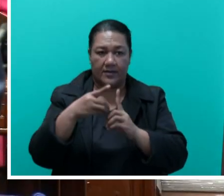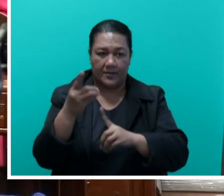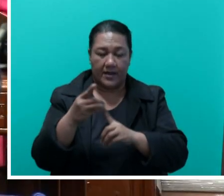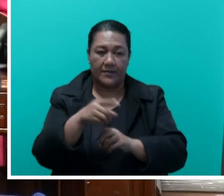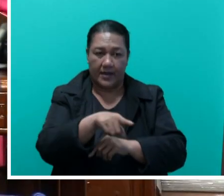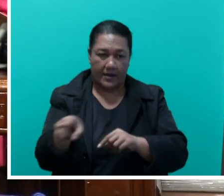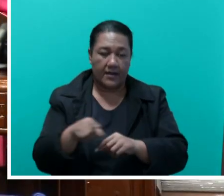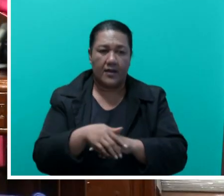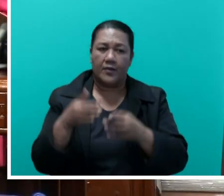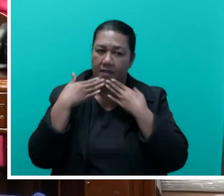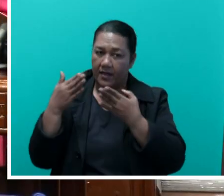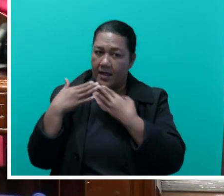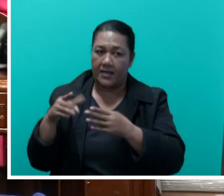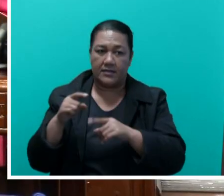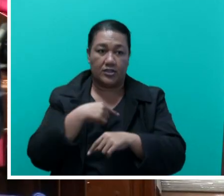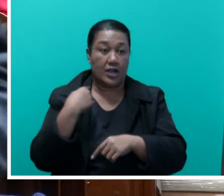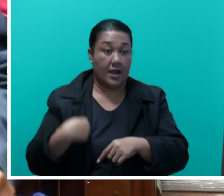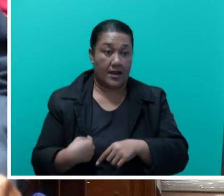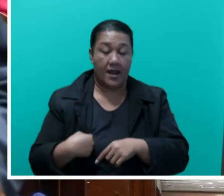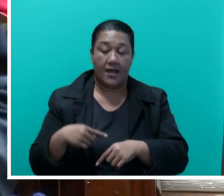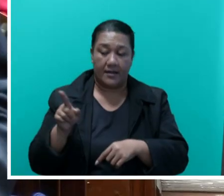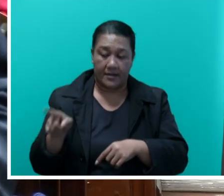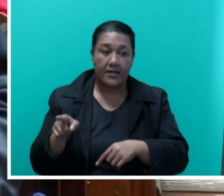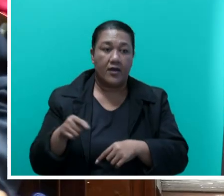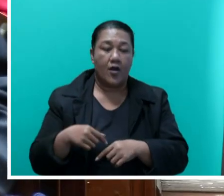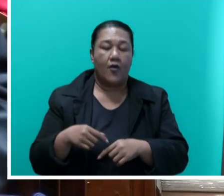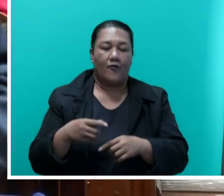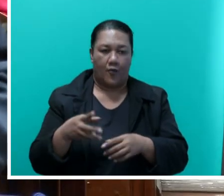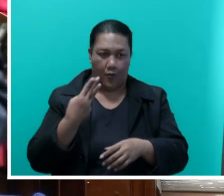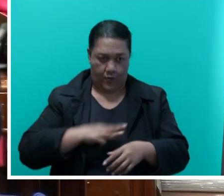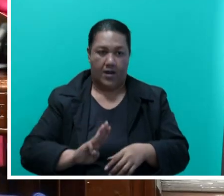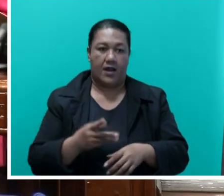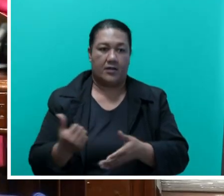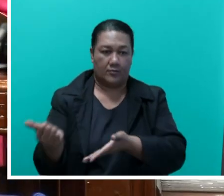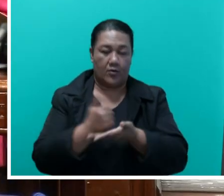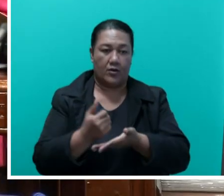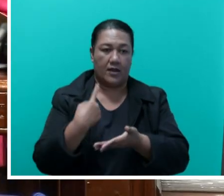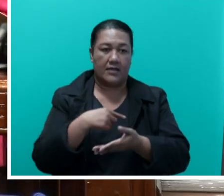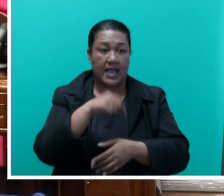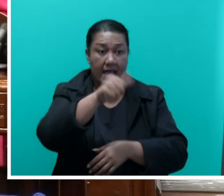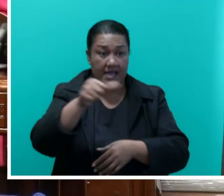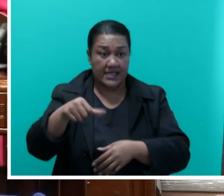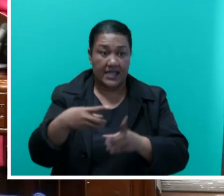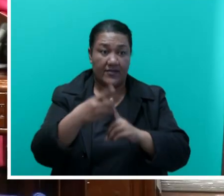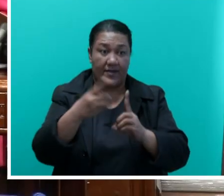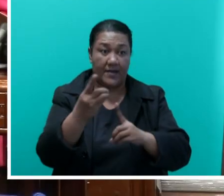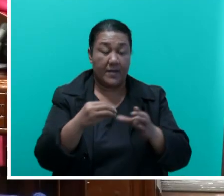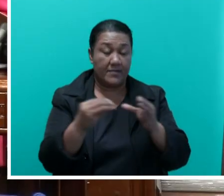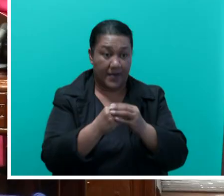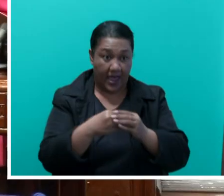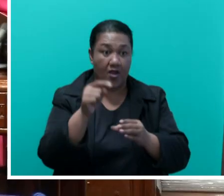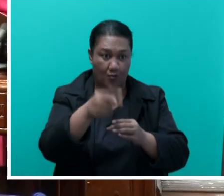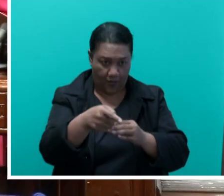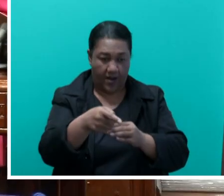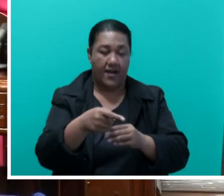thank China for its willingness to support us. The Asian Development Bank may finance rehabilitation of bridges